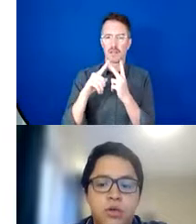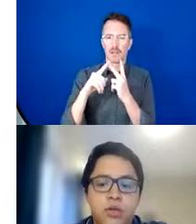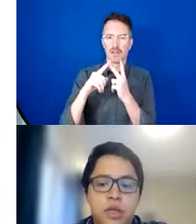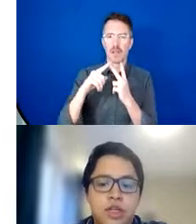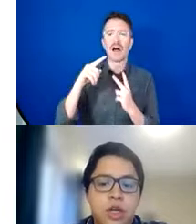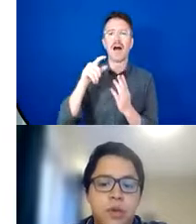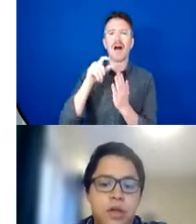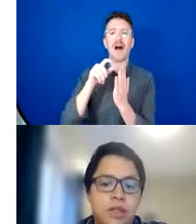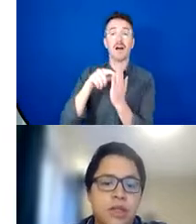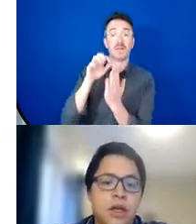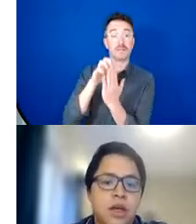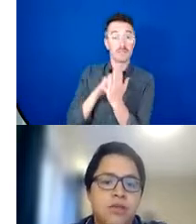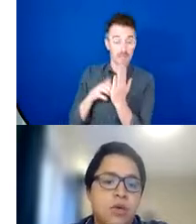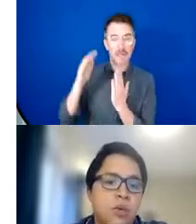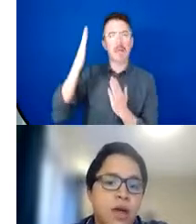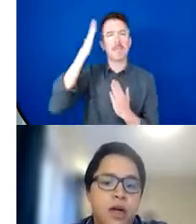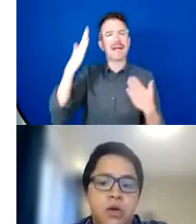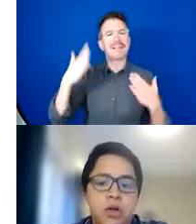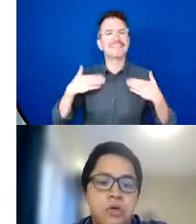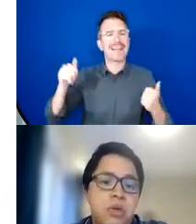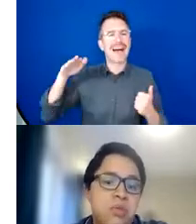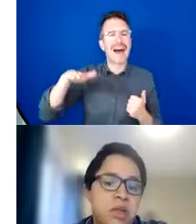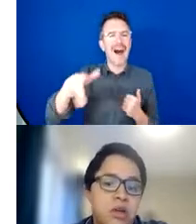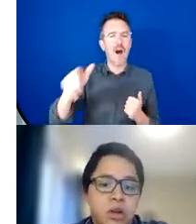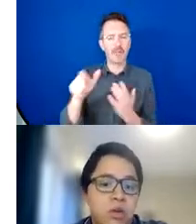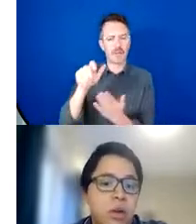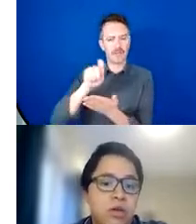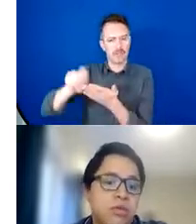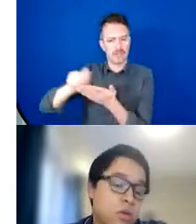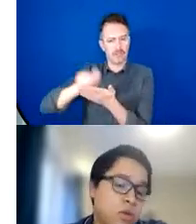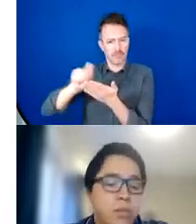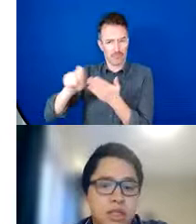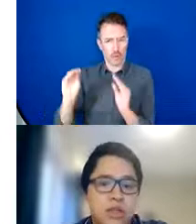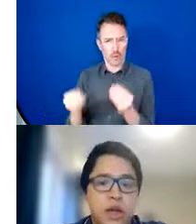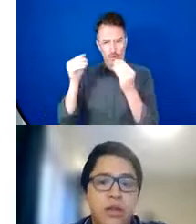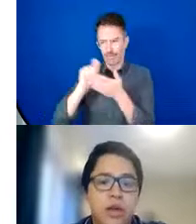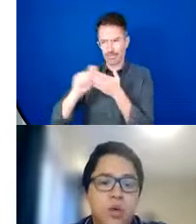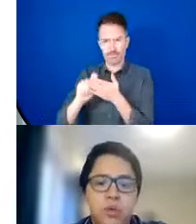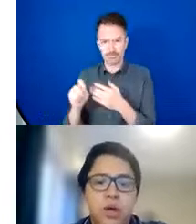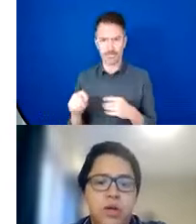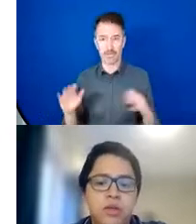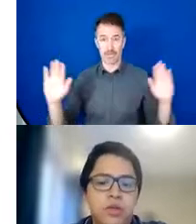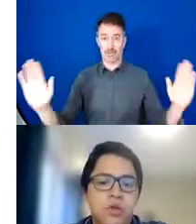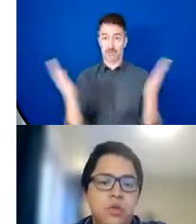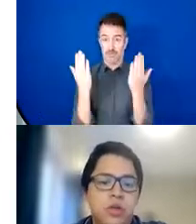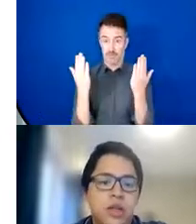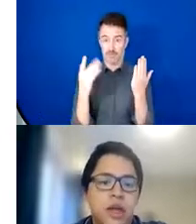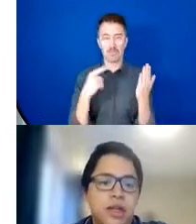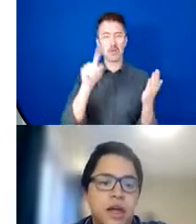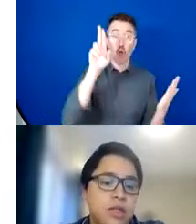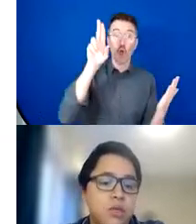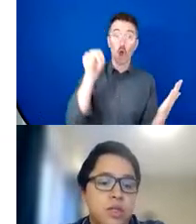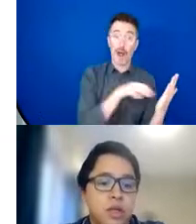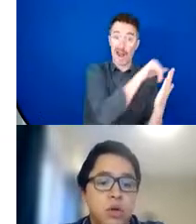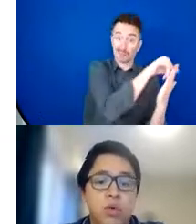two articles and share with us, if you were writing an article, maybe an article about youth and mental health, which one of those two would you